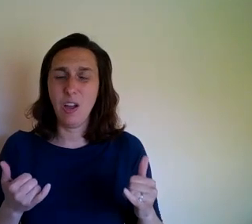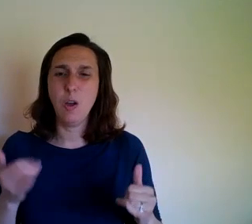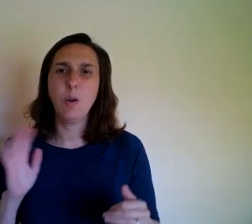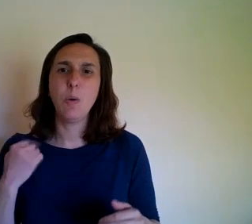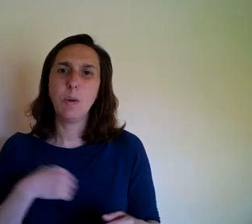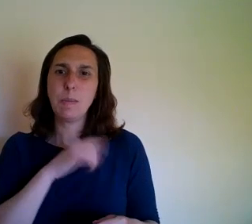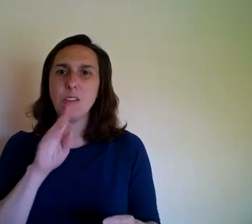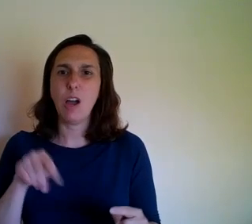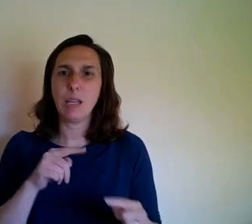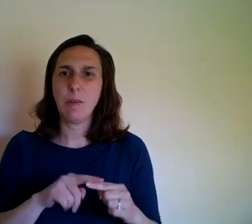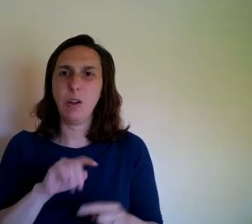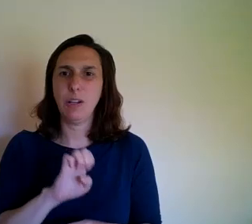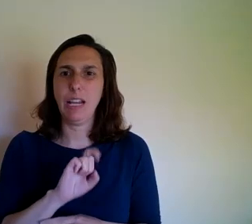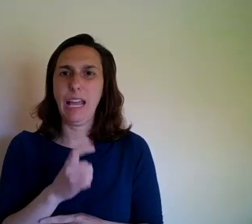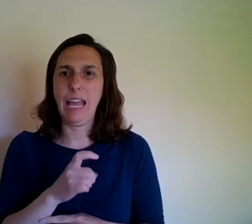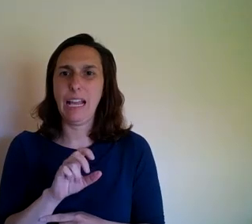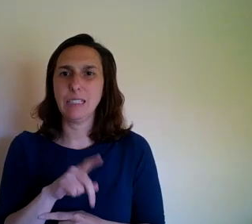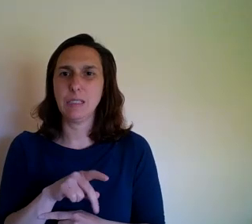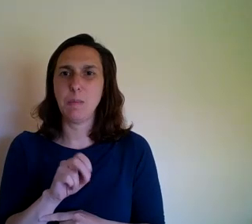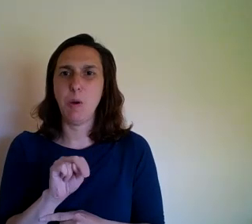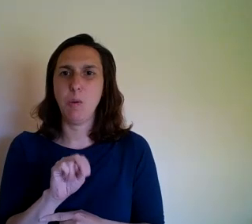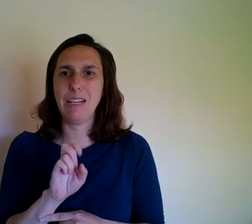And what we're going to look at are